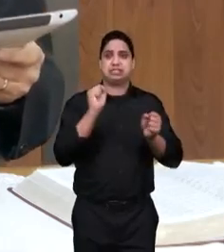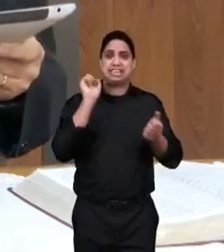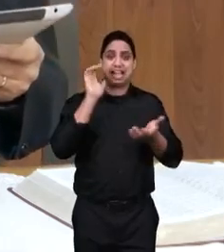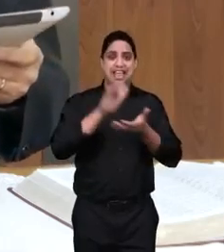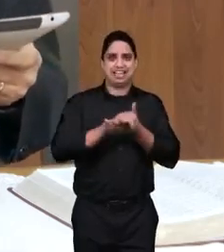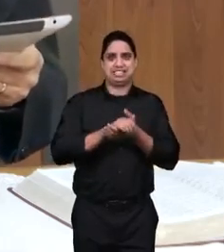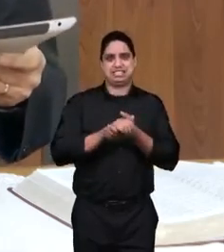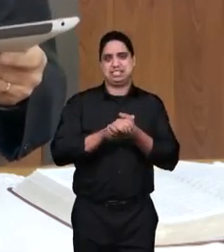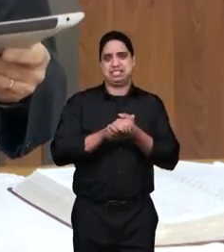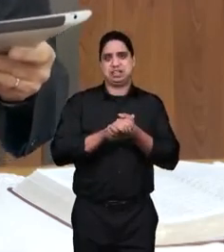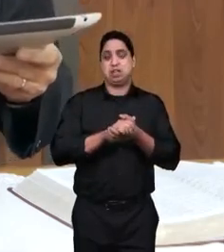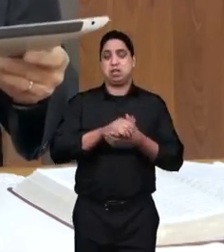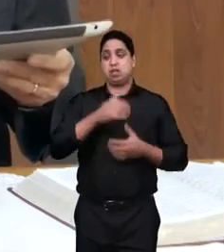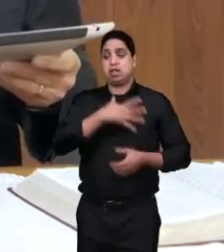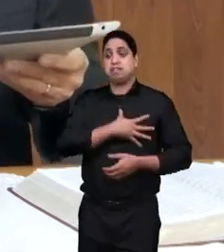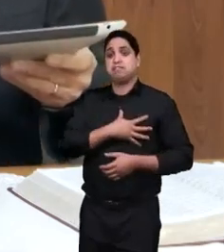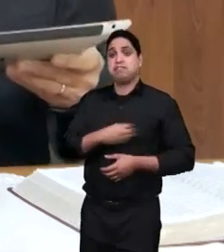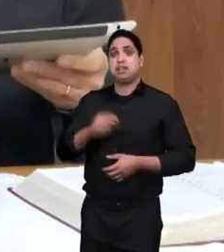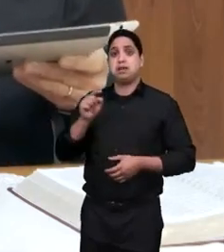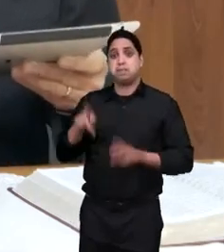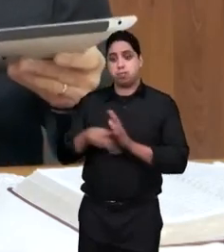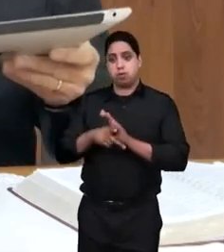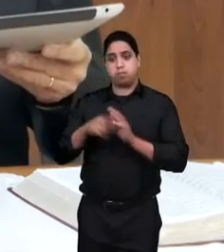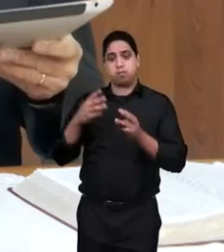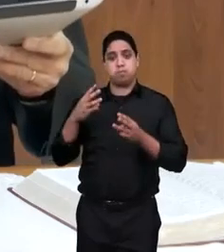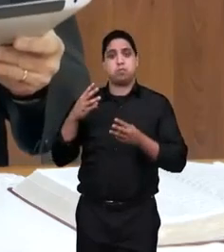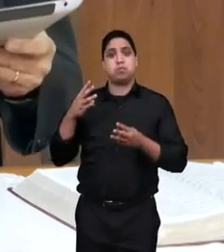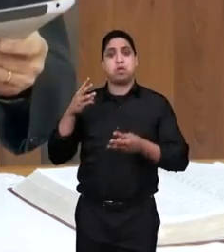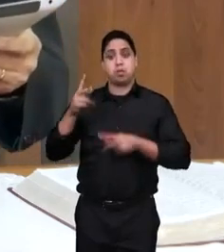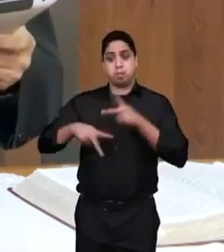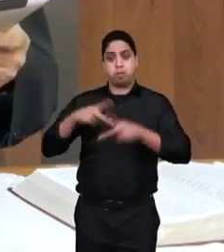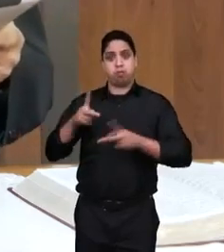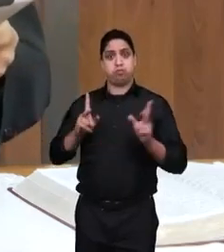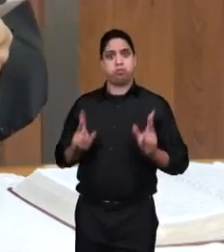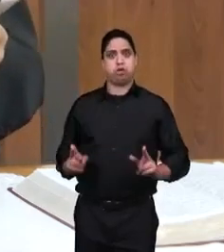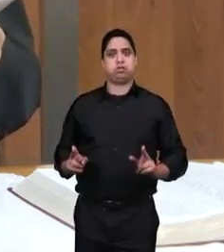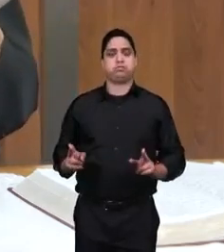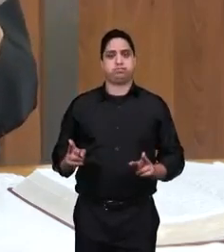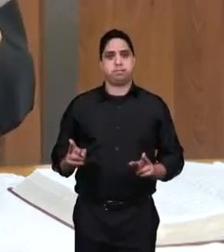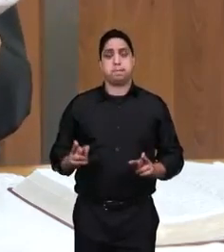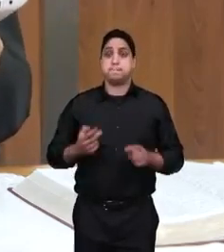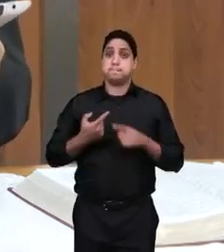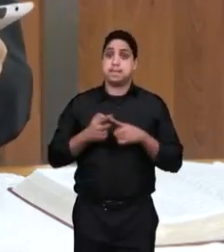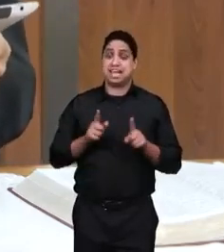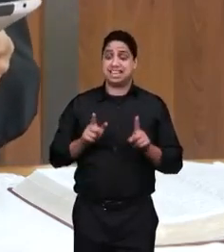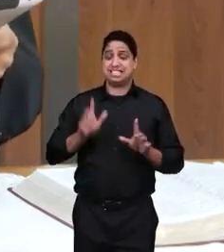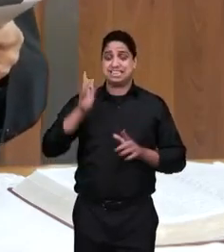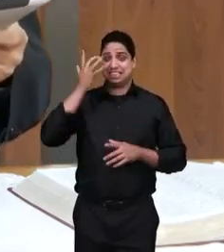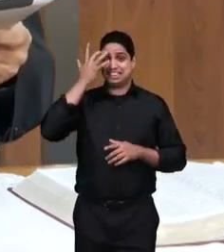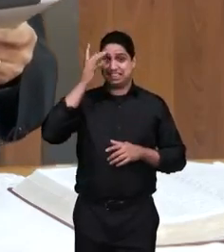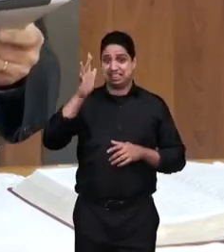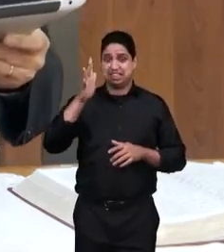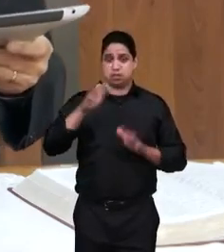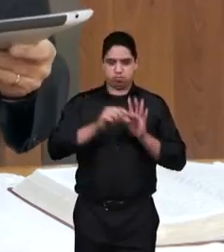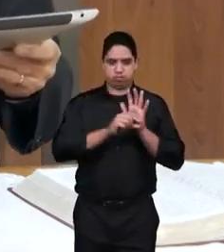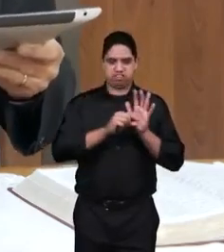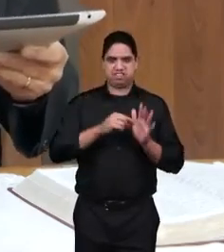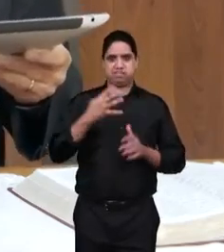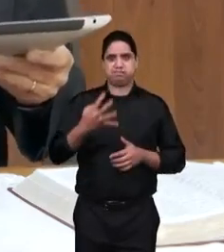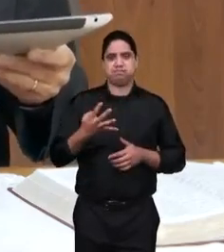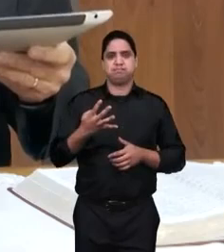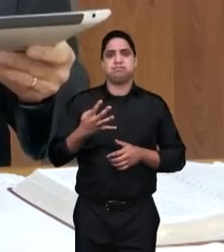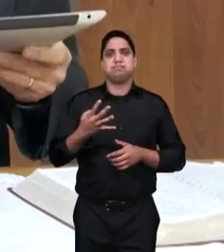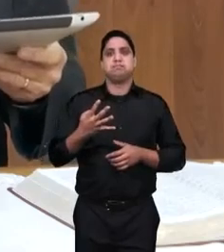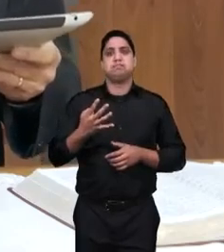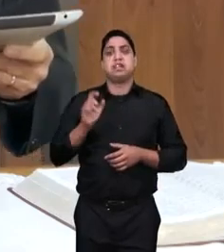married with a daughter of their land. But they didn't know, in verse 4, they